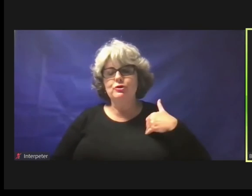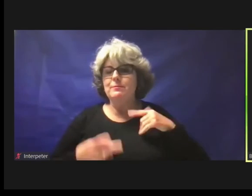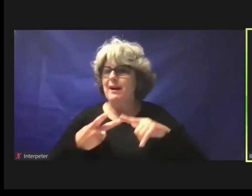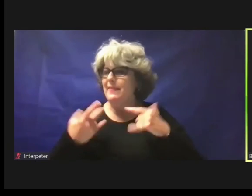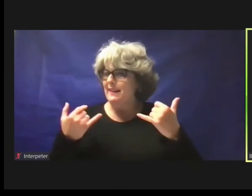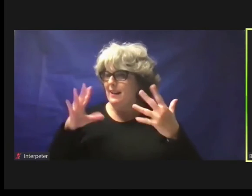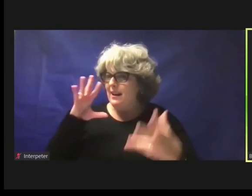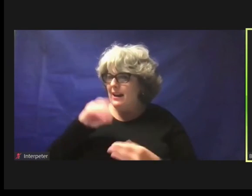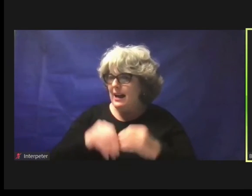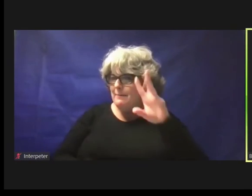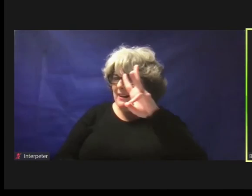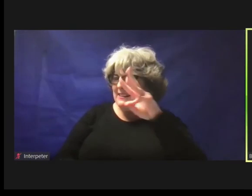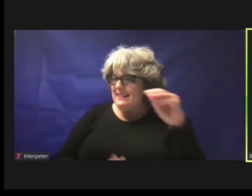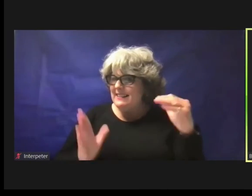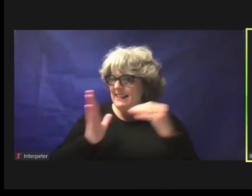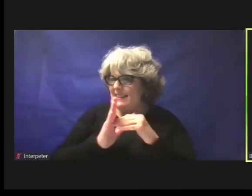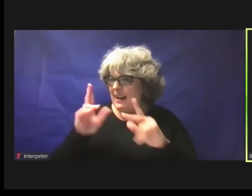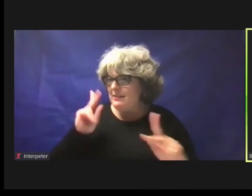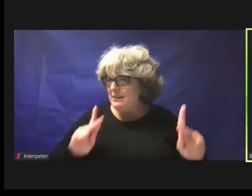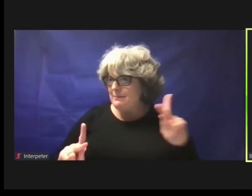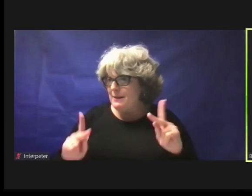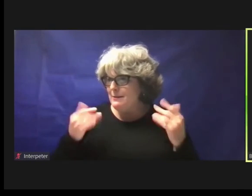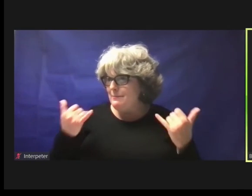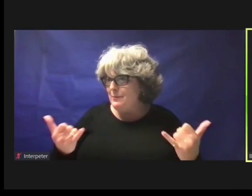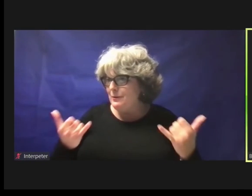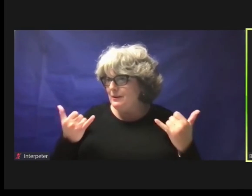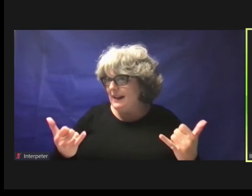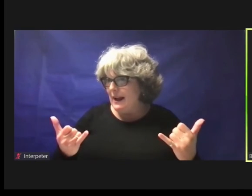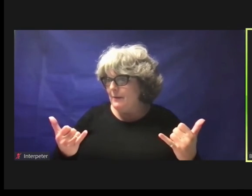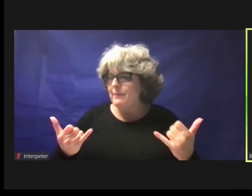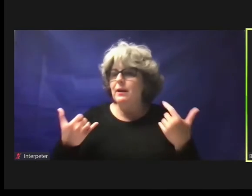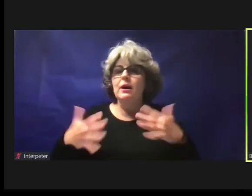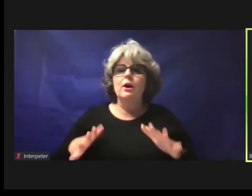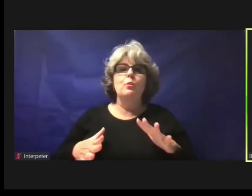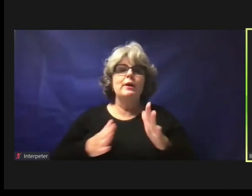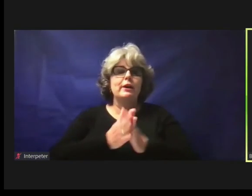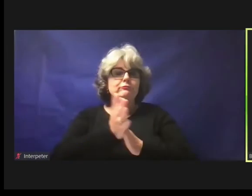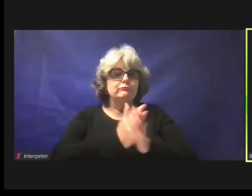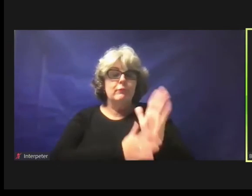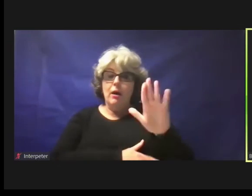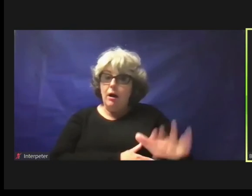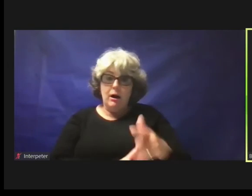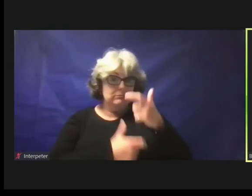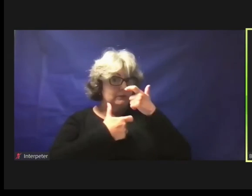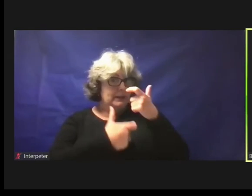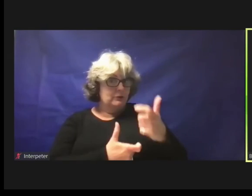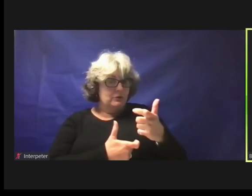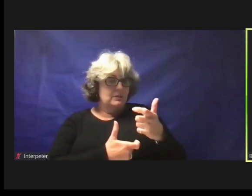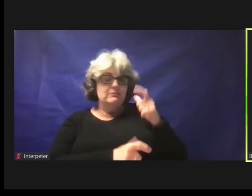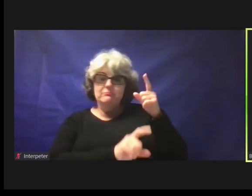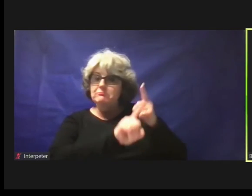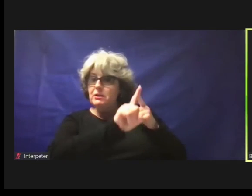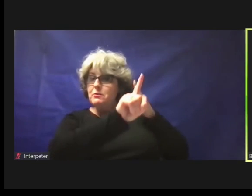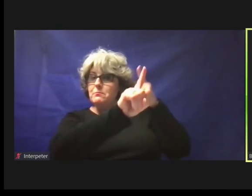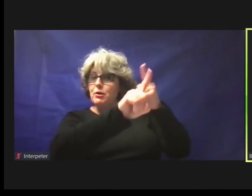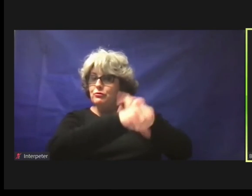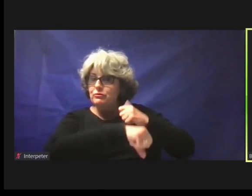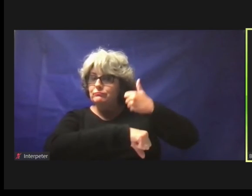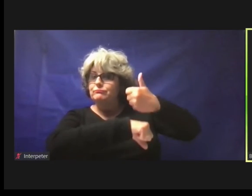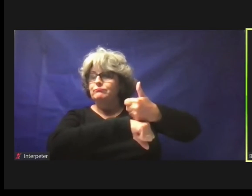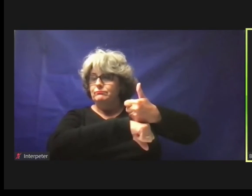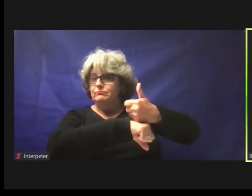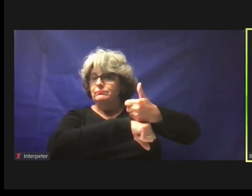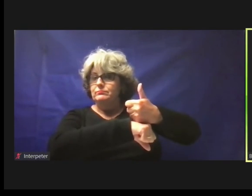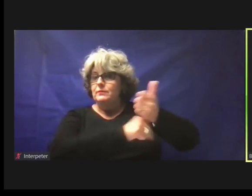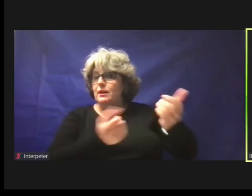now over 60,000 people, and we're able to interest them in the mission we have established